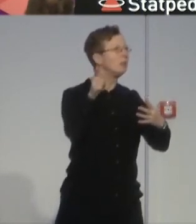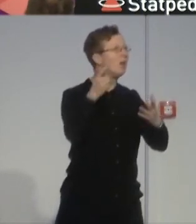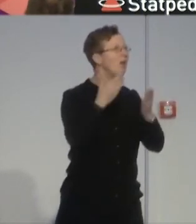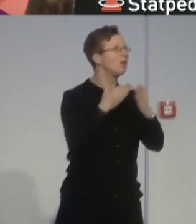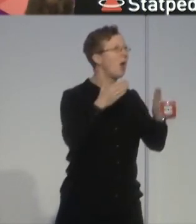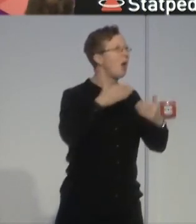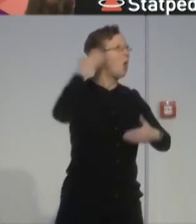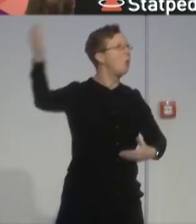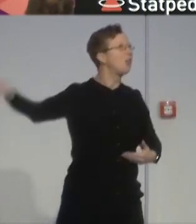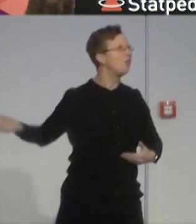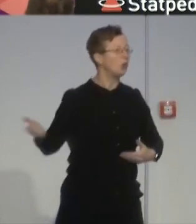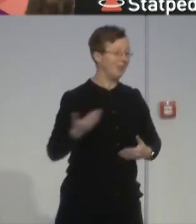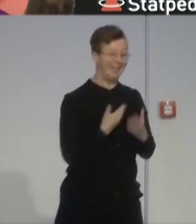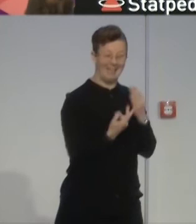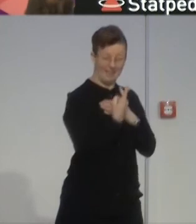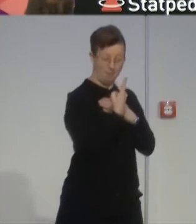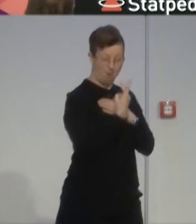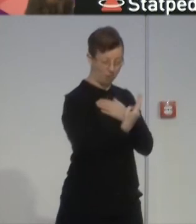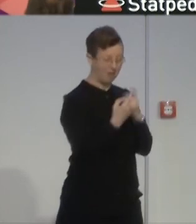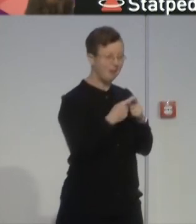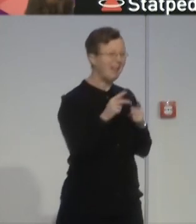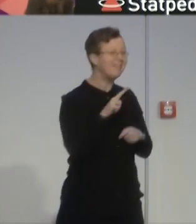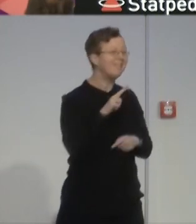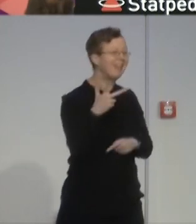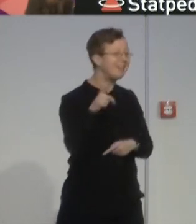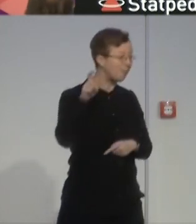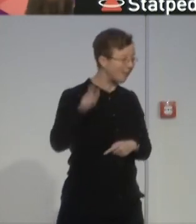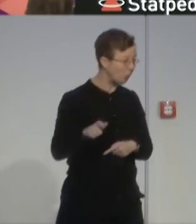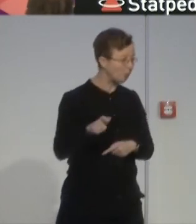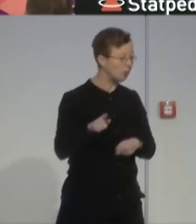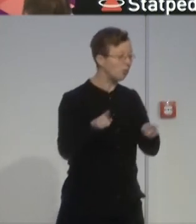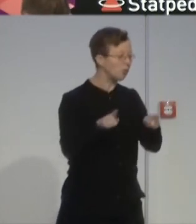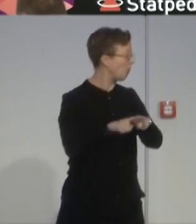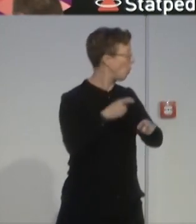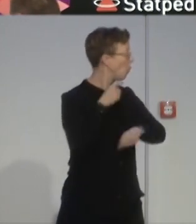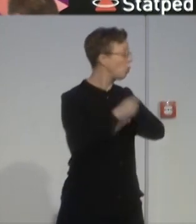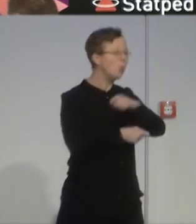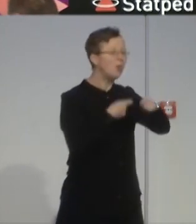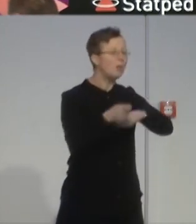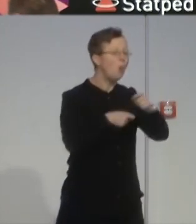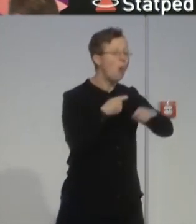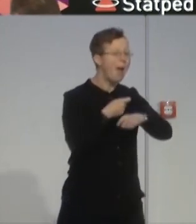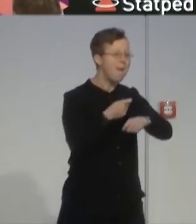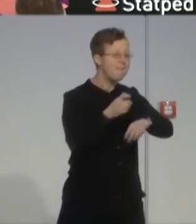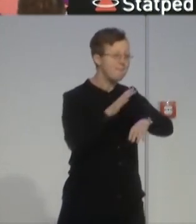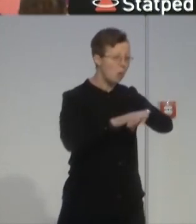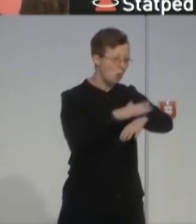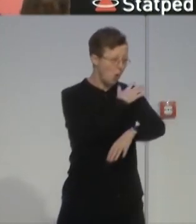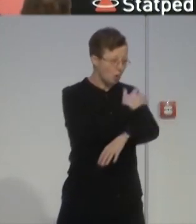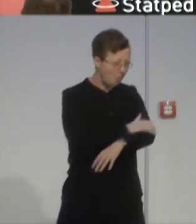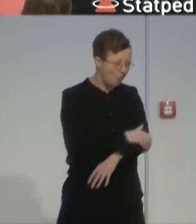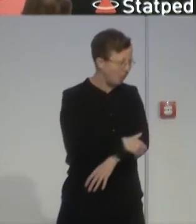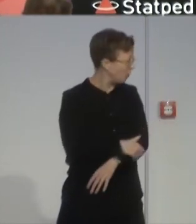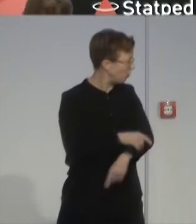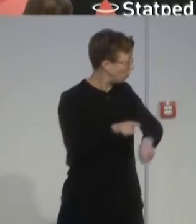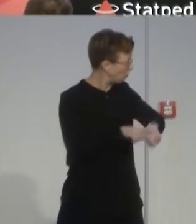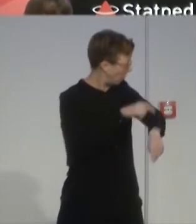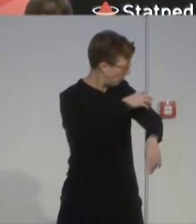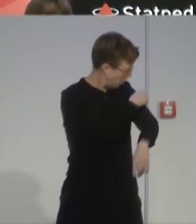from the outside, not his partner, a third person. A third person was doing something on his body, like